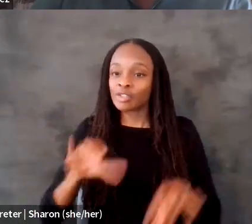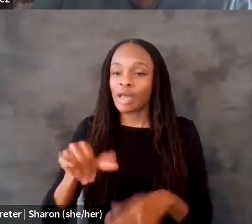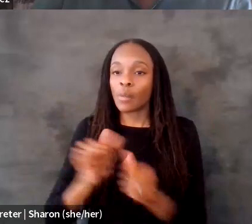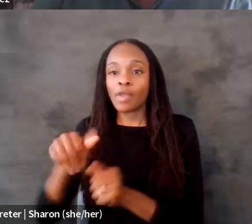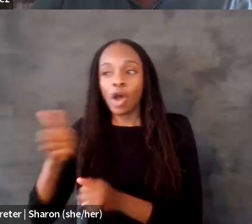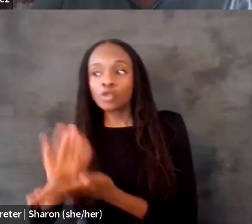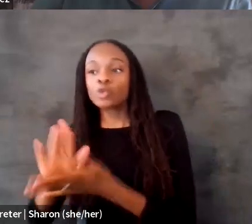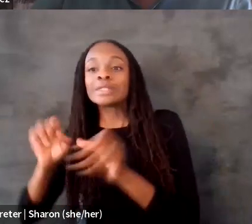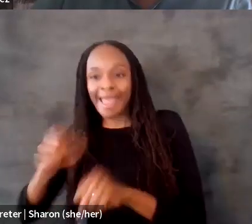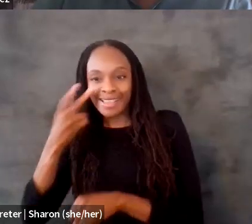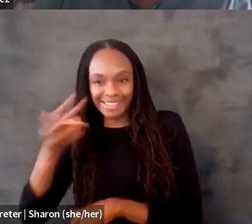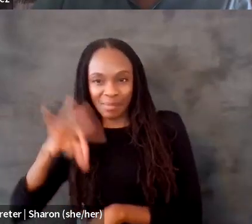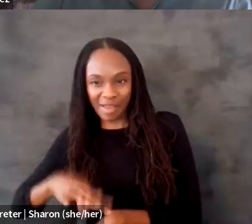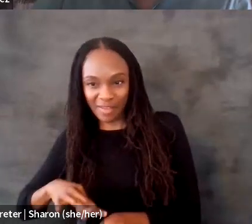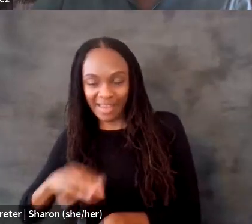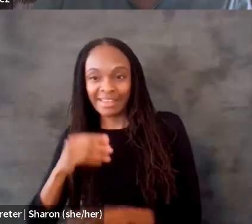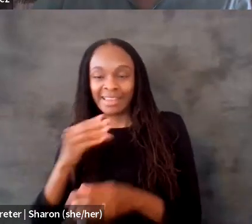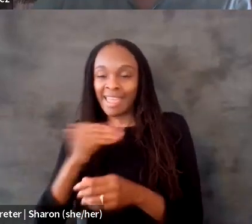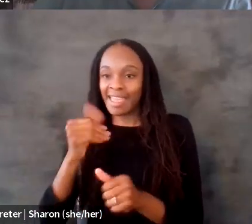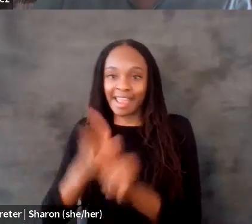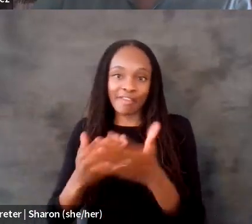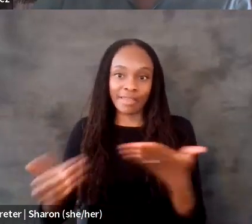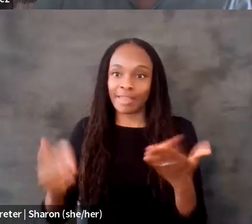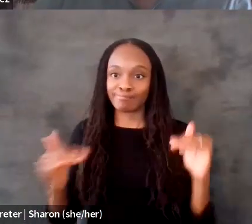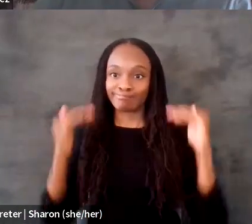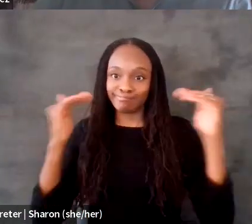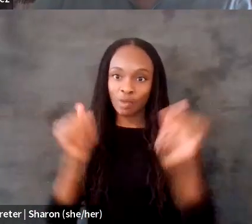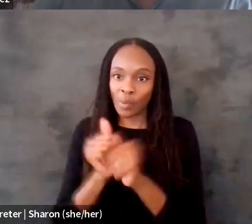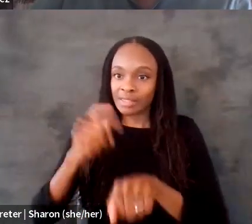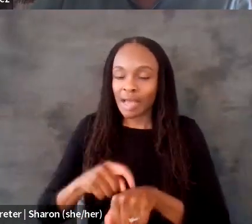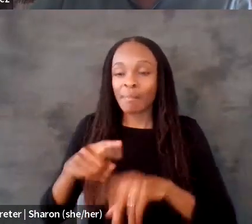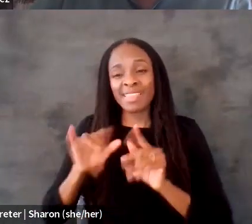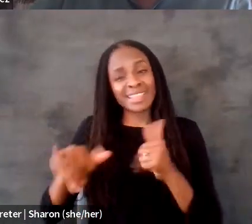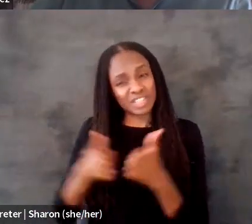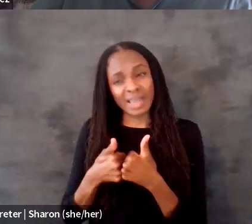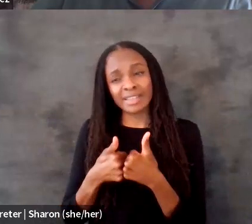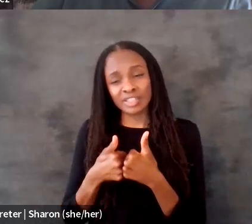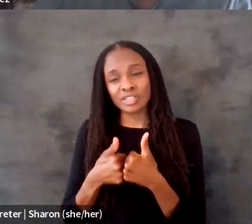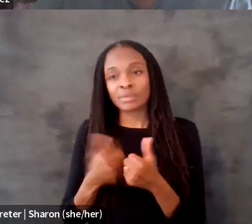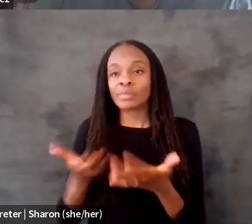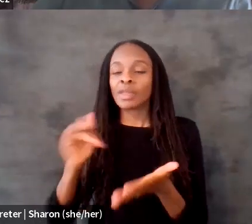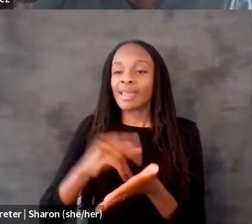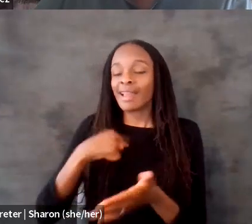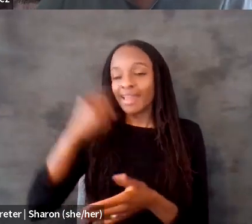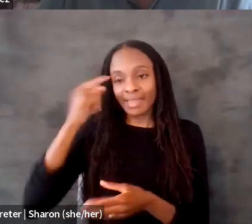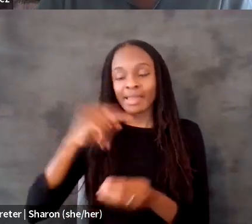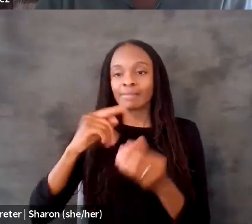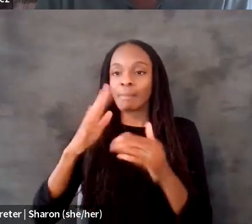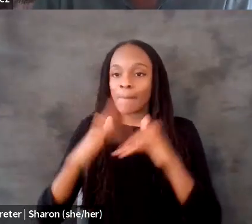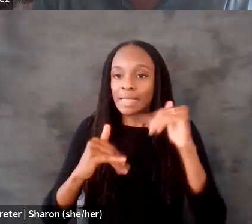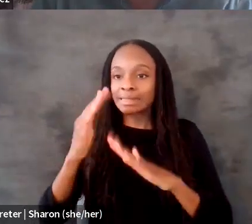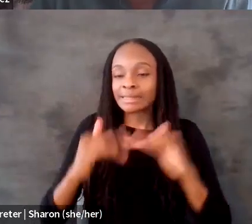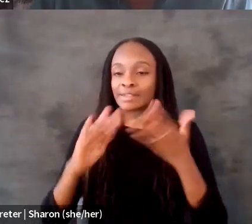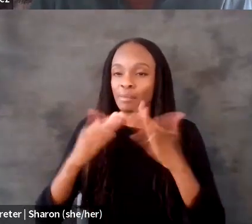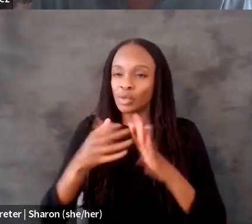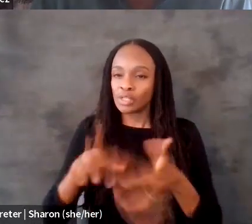benefit, and everything comes full circle eventually. But I mean but that's a challenge. And again, I think building community is really important when we're looking